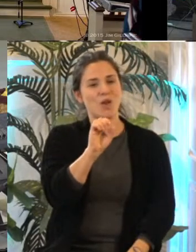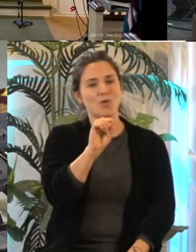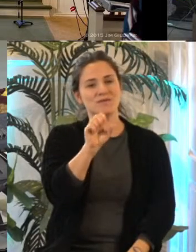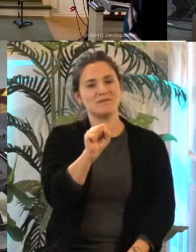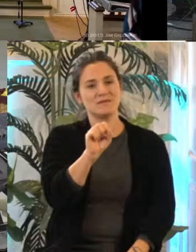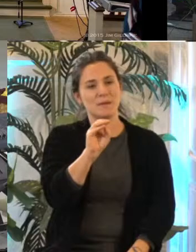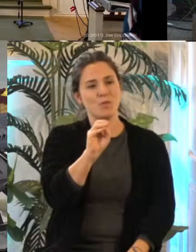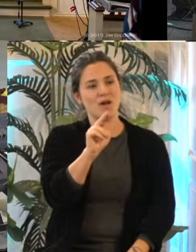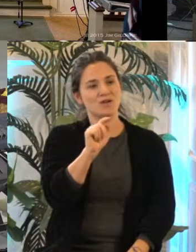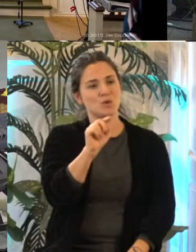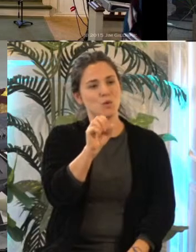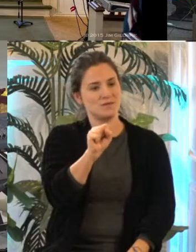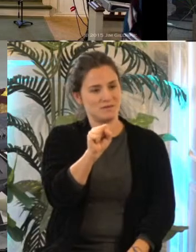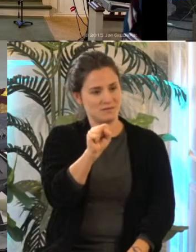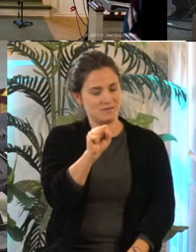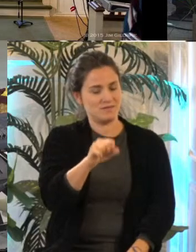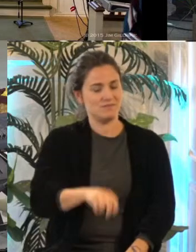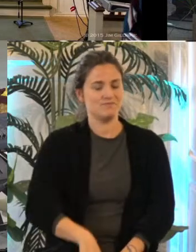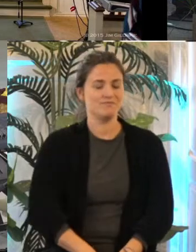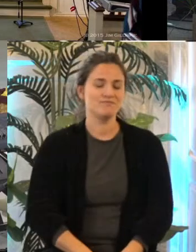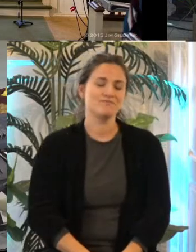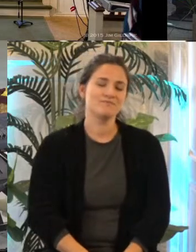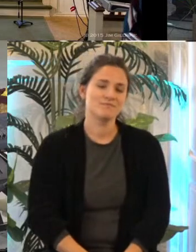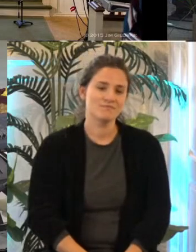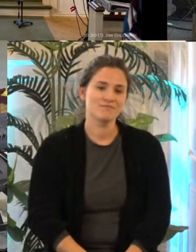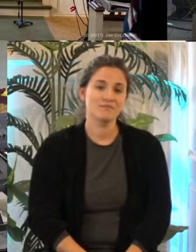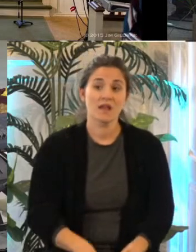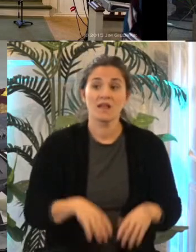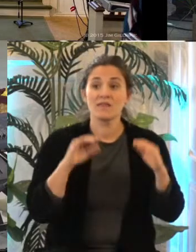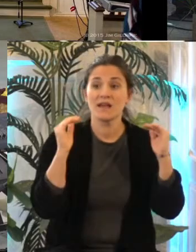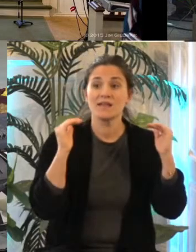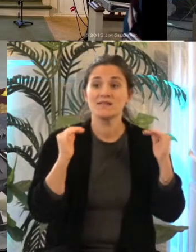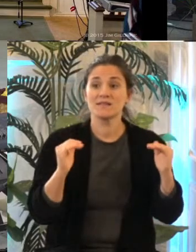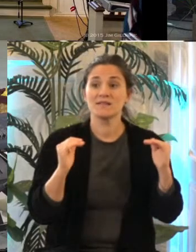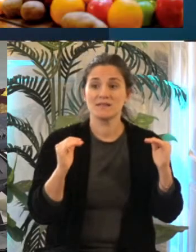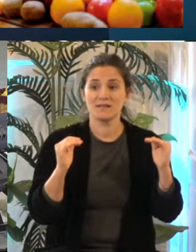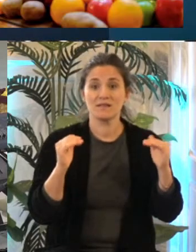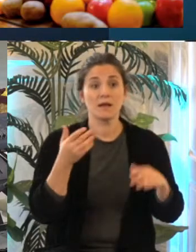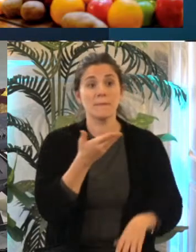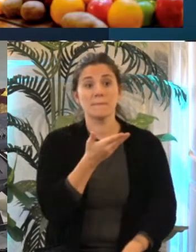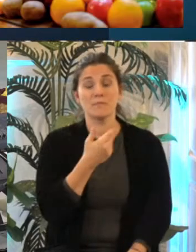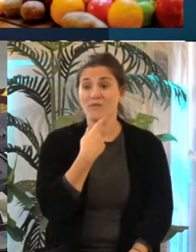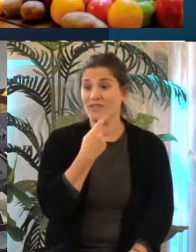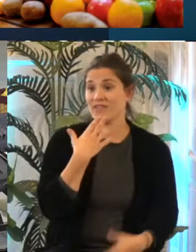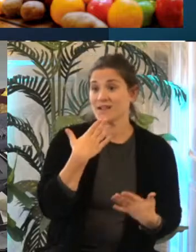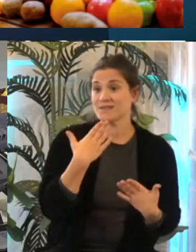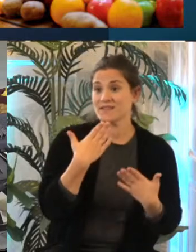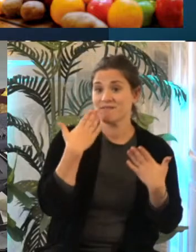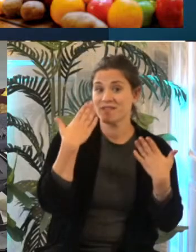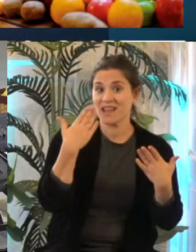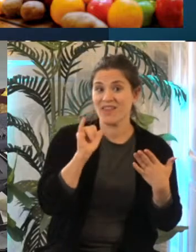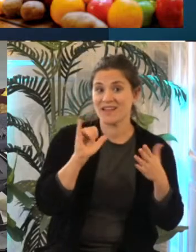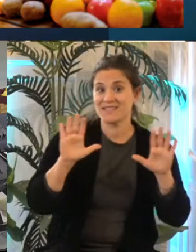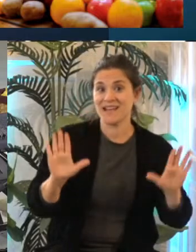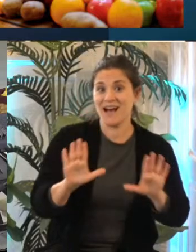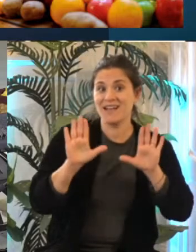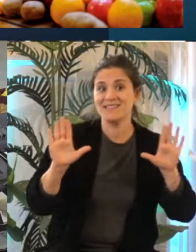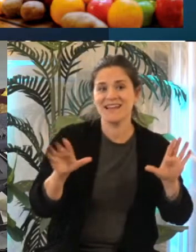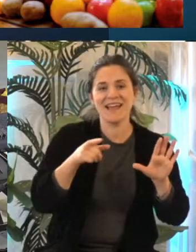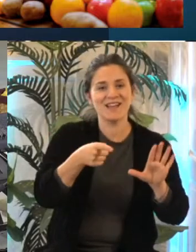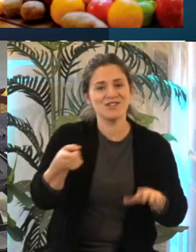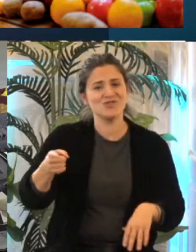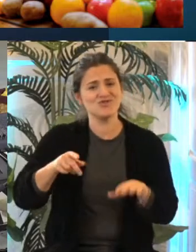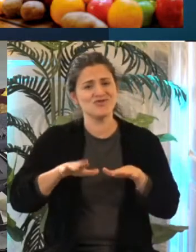the altar, and it's a really special ceremony. Then, of course, this is Thanksgiving Sunday when our children and youth